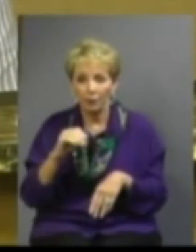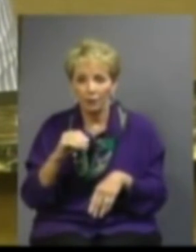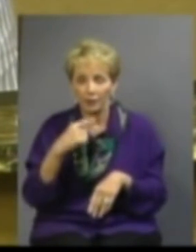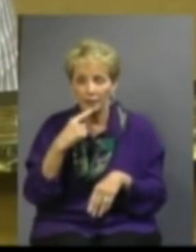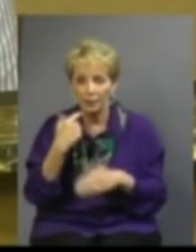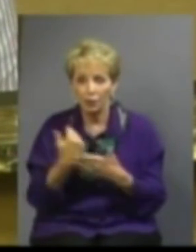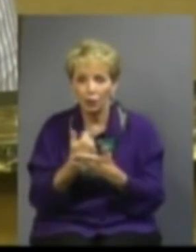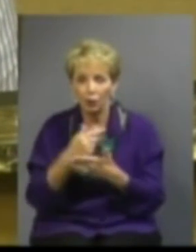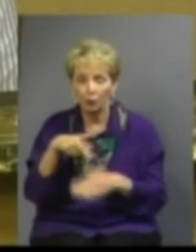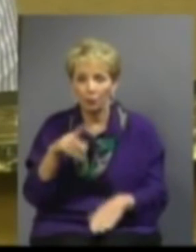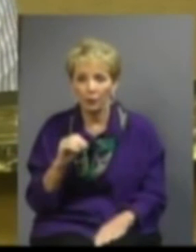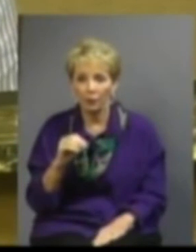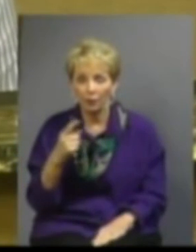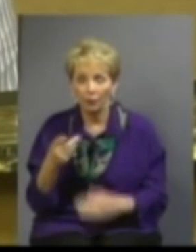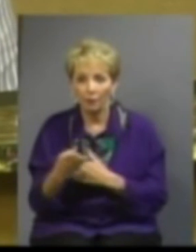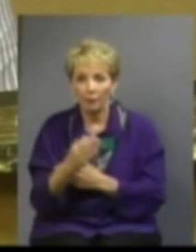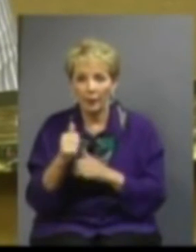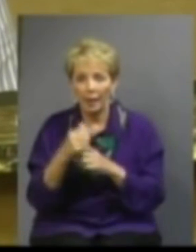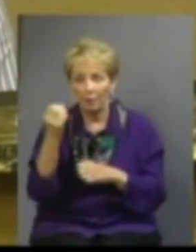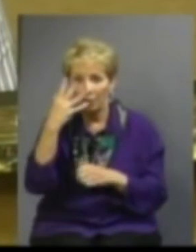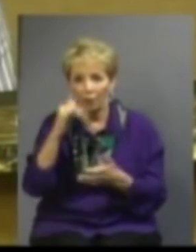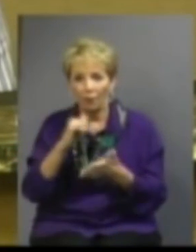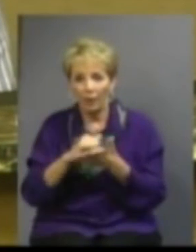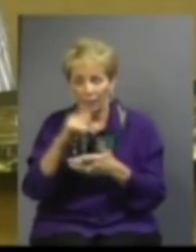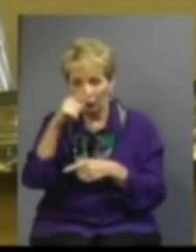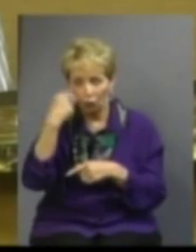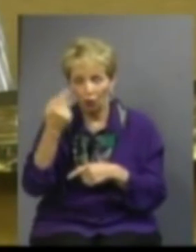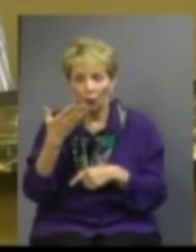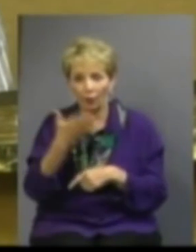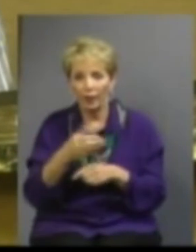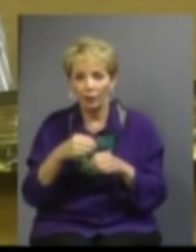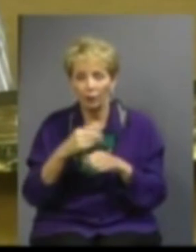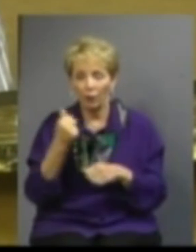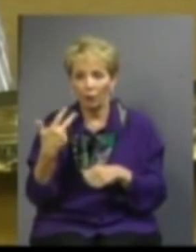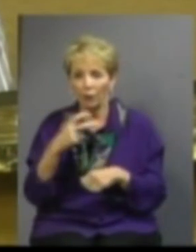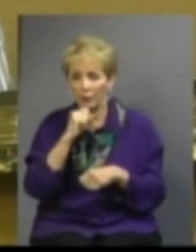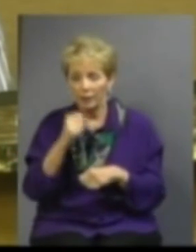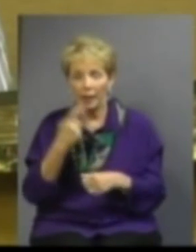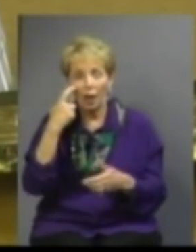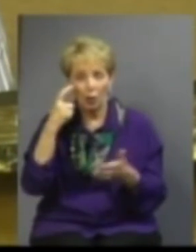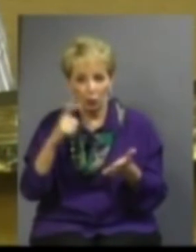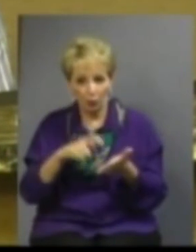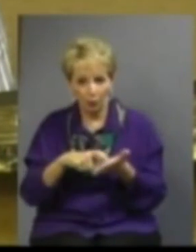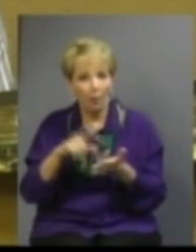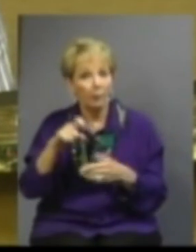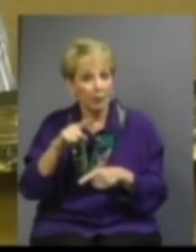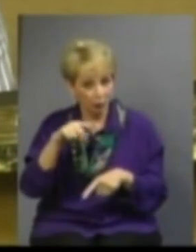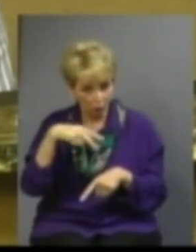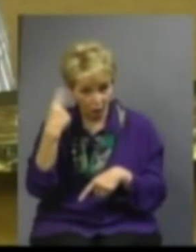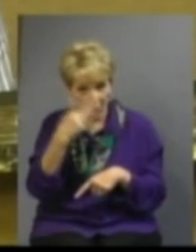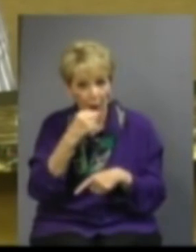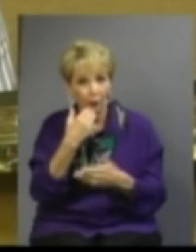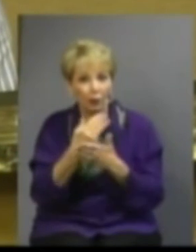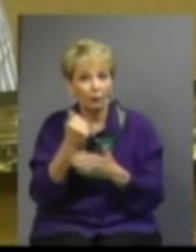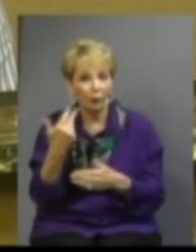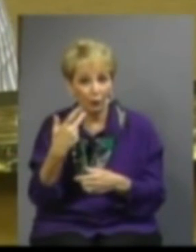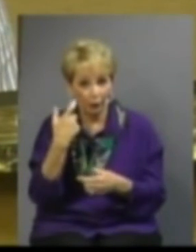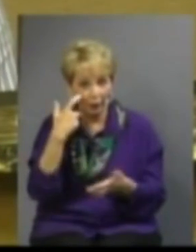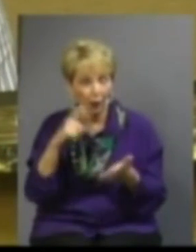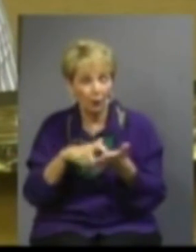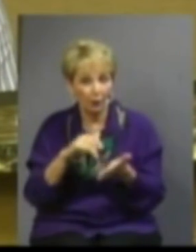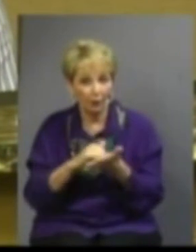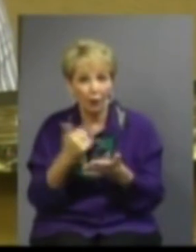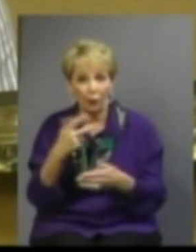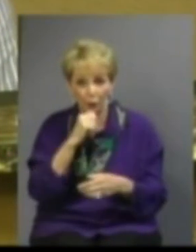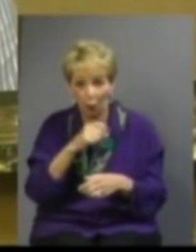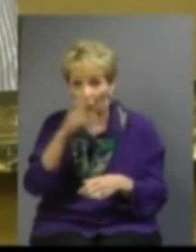new post office, one morning how beautiful that looked over there. And if a 13-year-old notices, then it must look pretty good. A 13-year-old